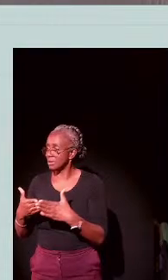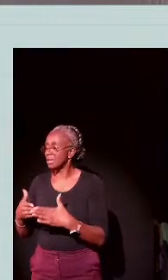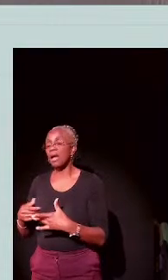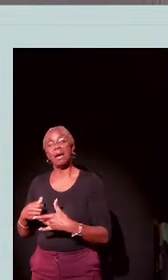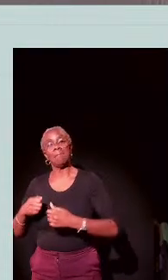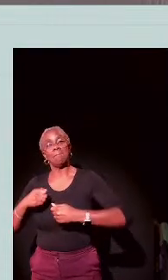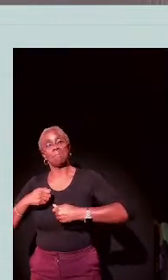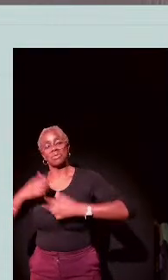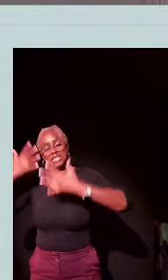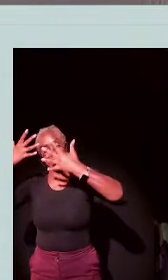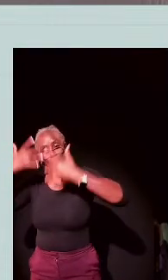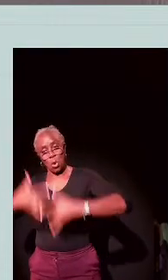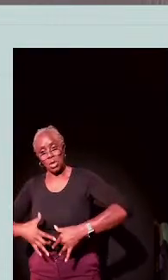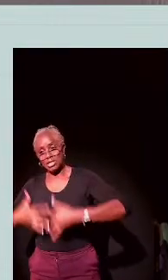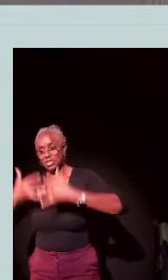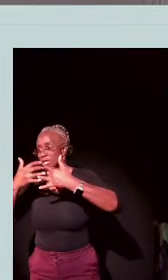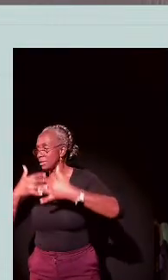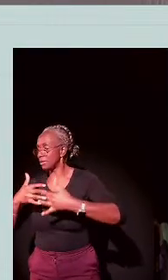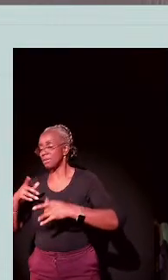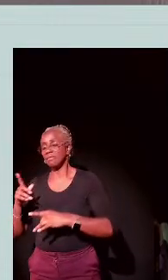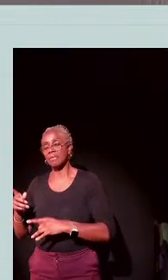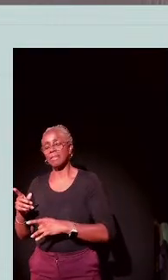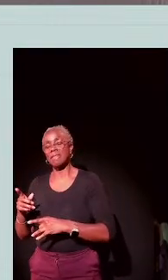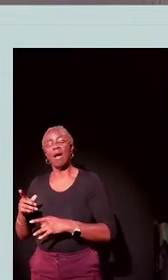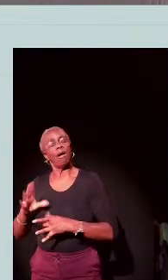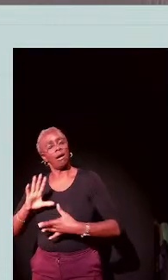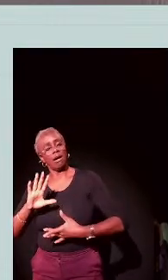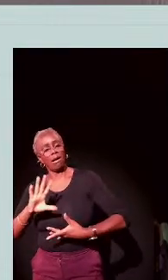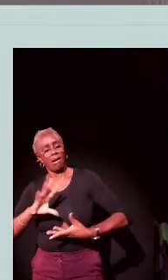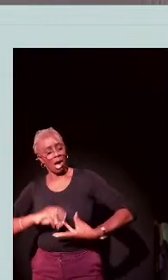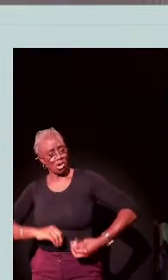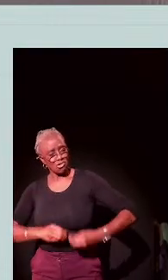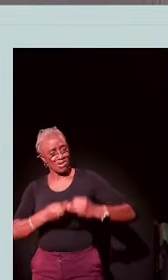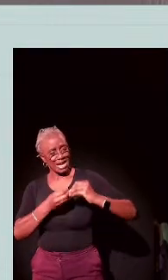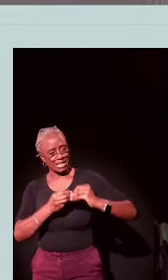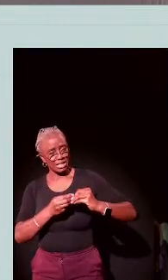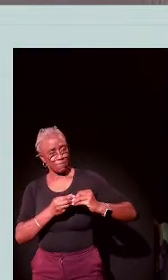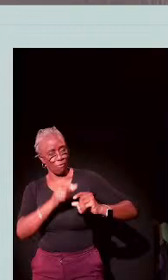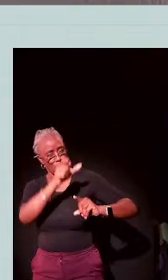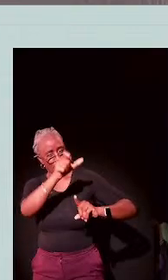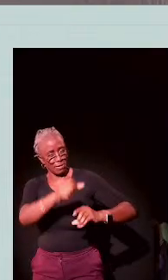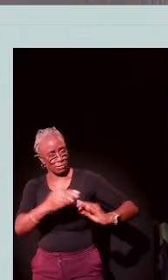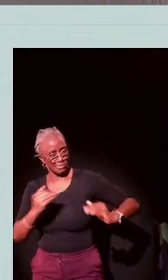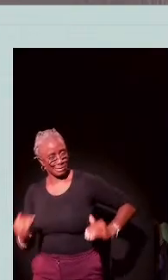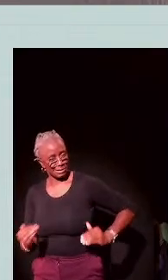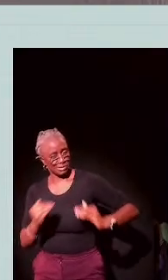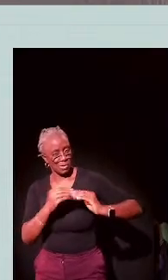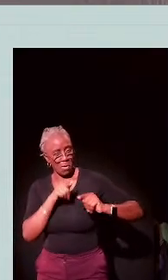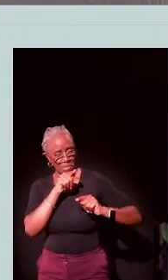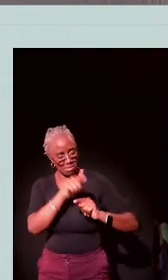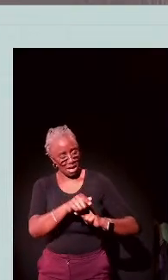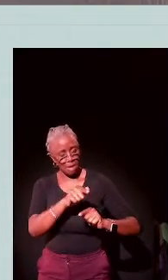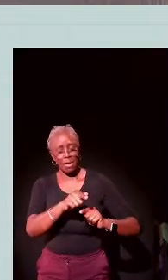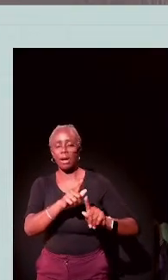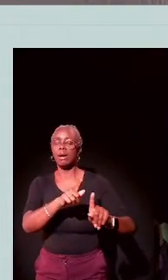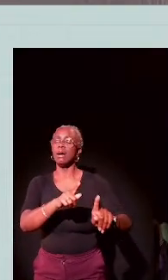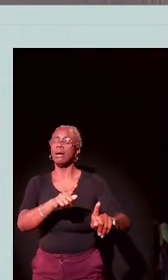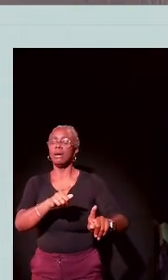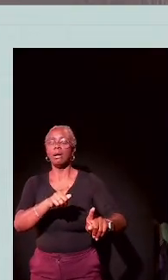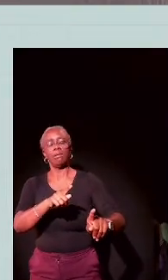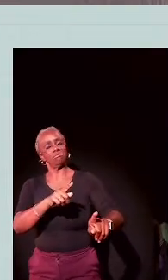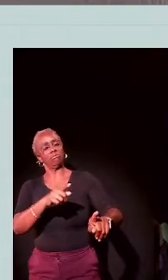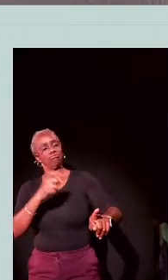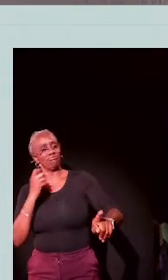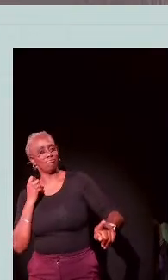methodology, where I kind of started out designing something for one person, but I kind of found out that